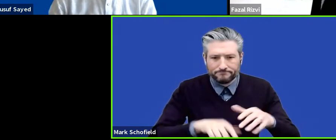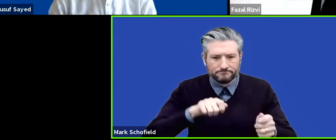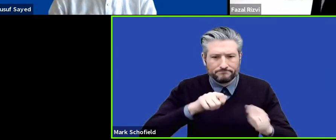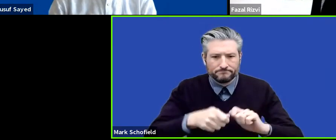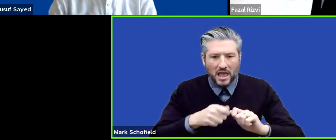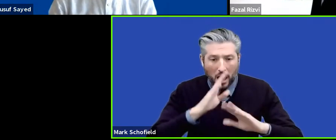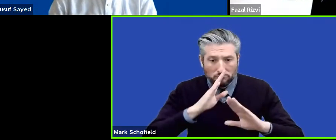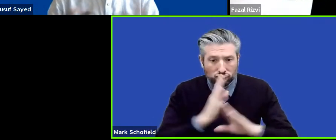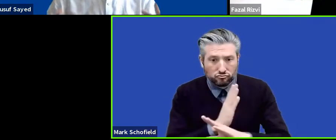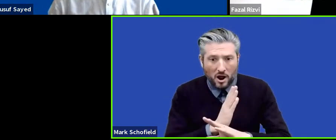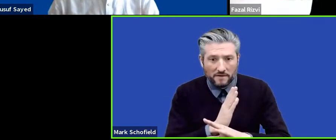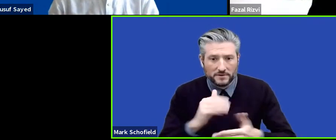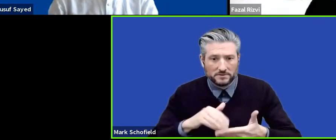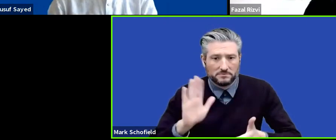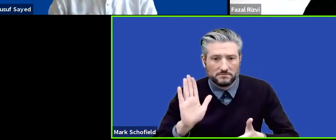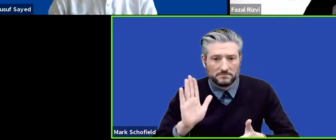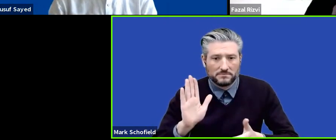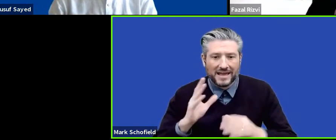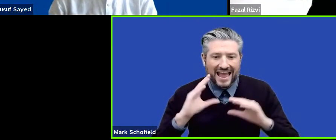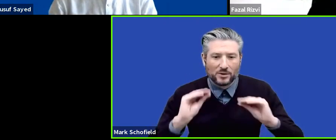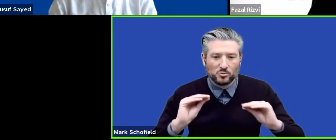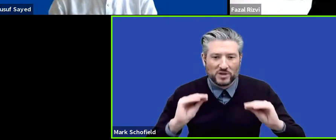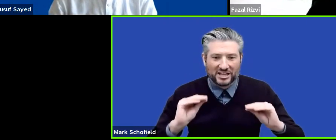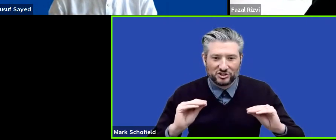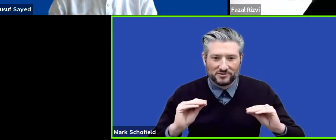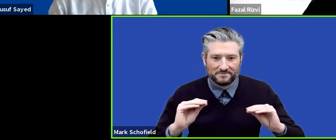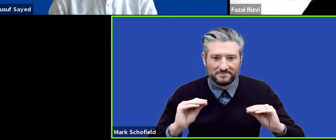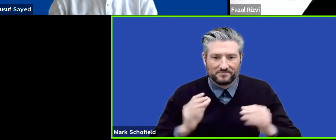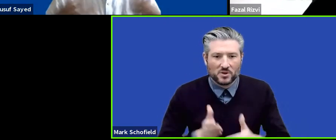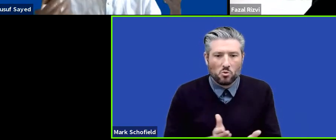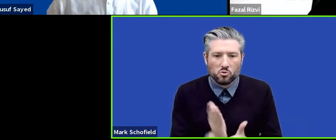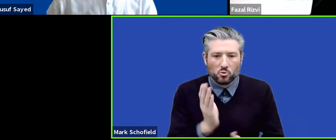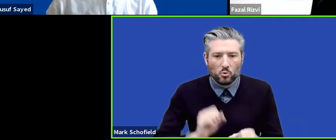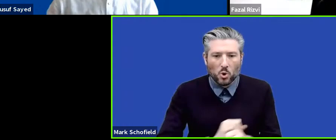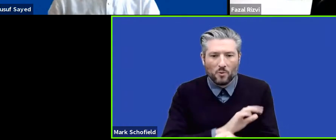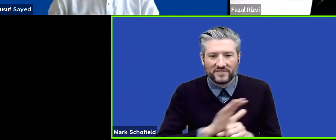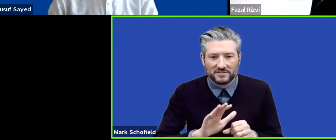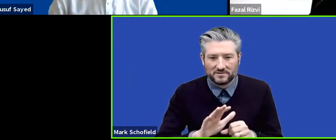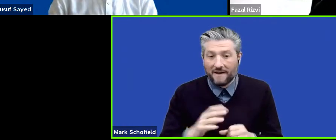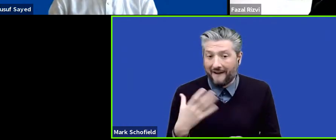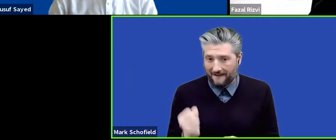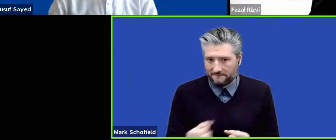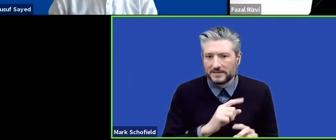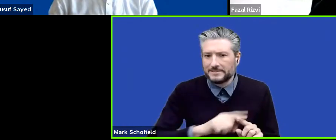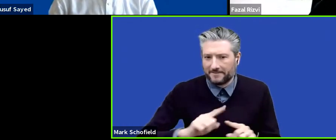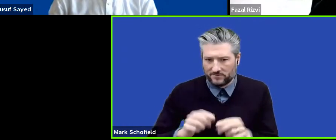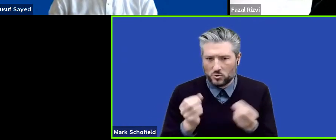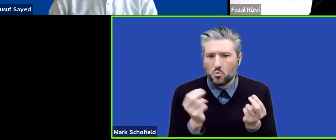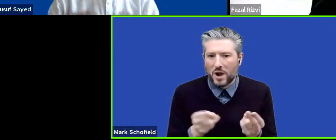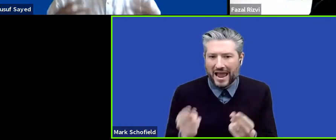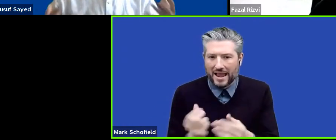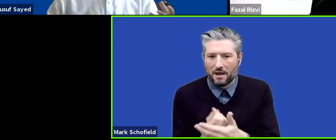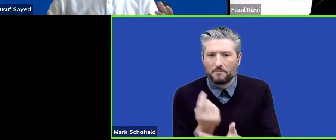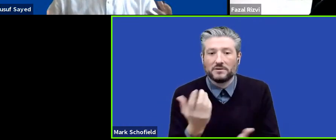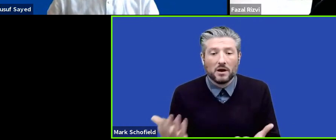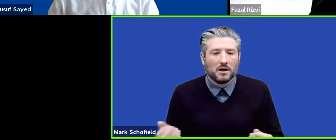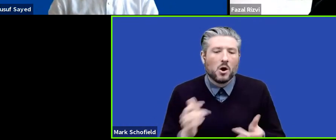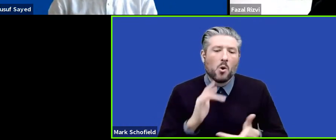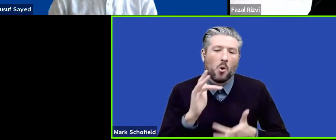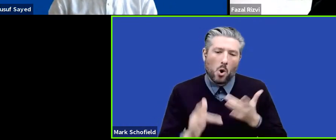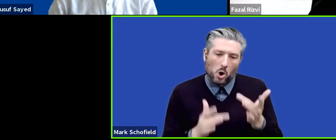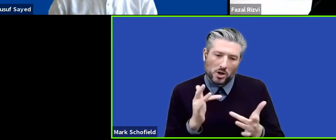occurring under the pandemic. And there are several ways in which this is occurring. One is obviously through online learning.